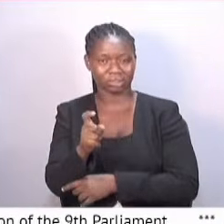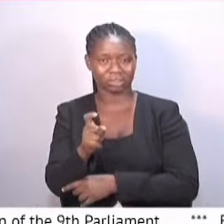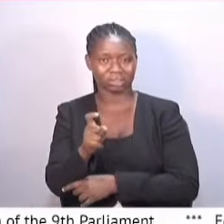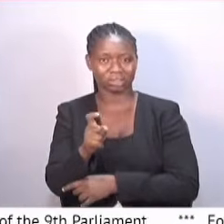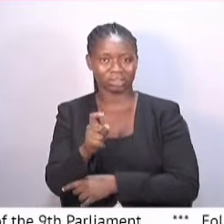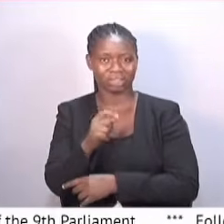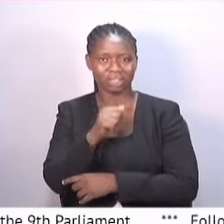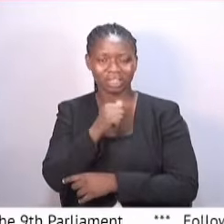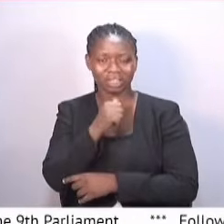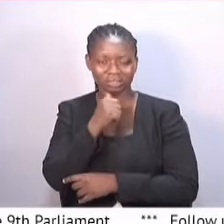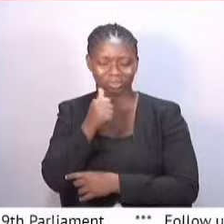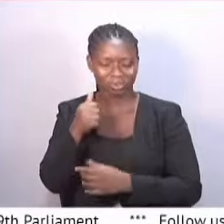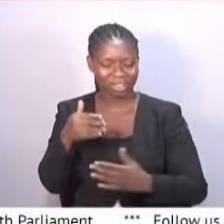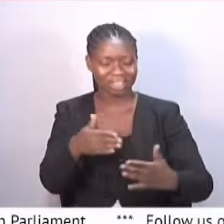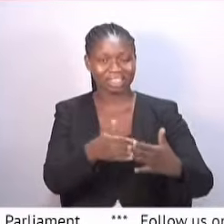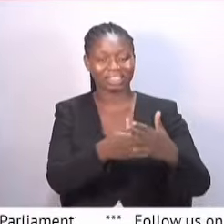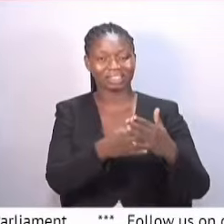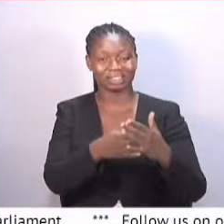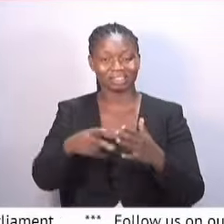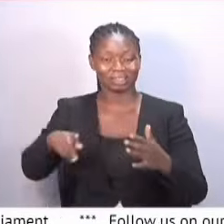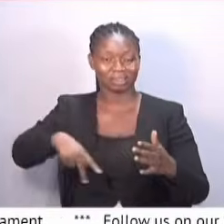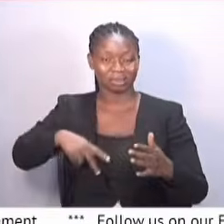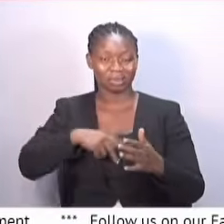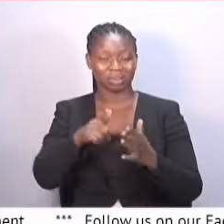does not offend Order 89?